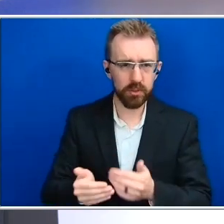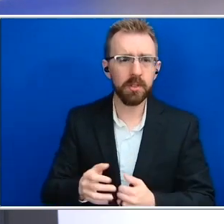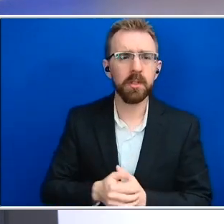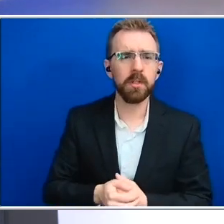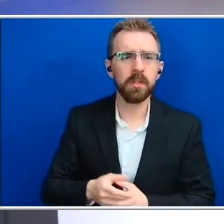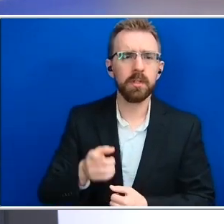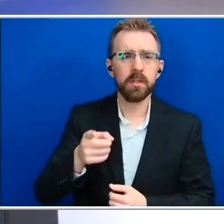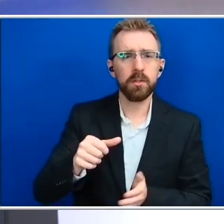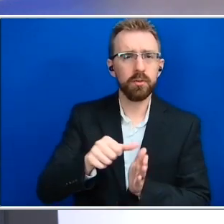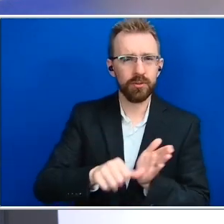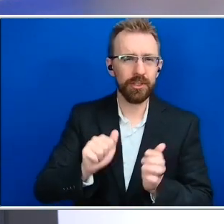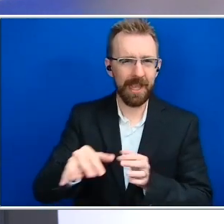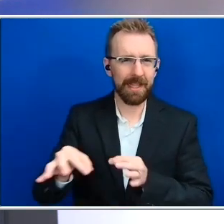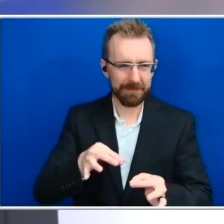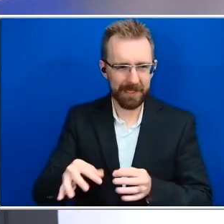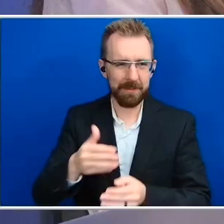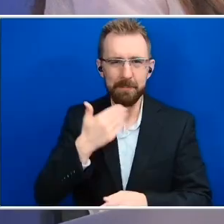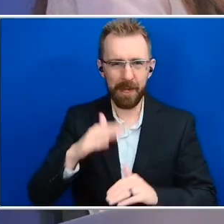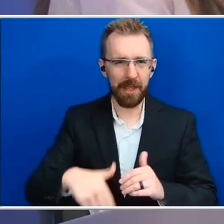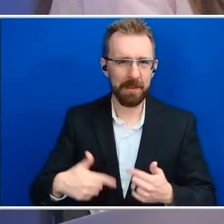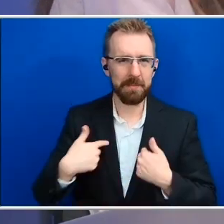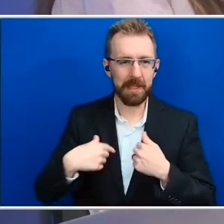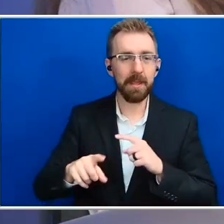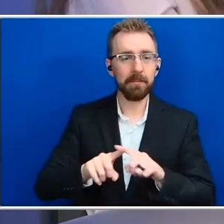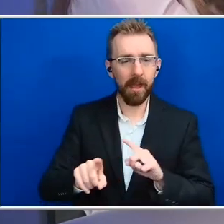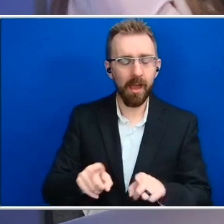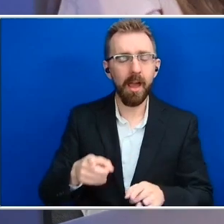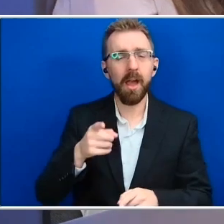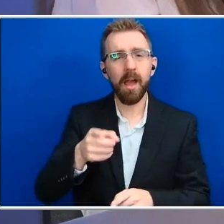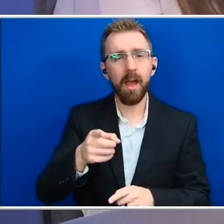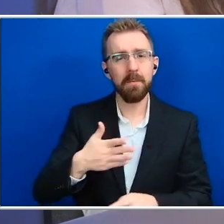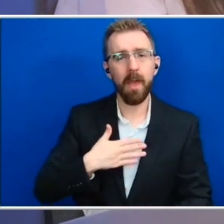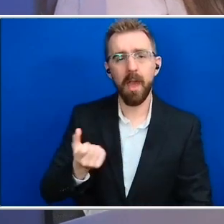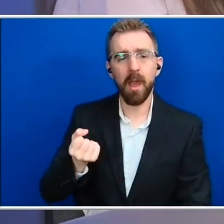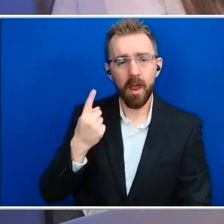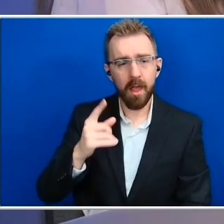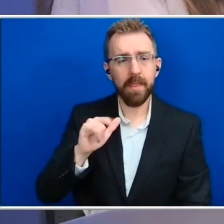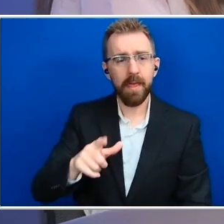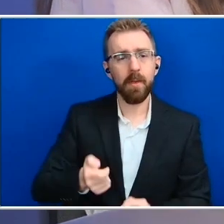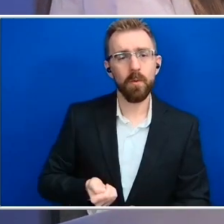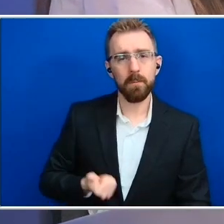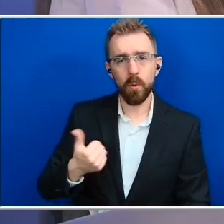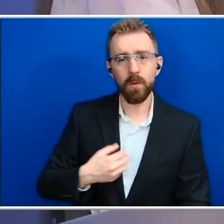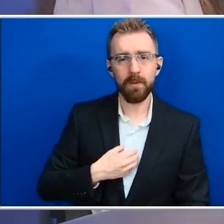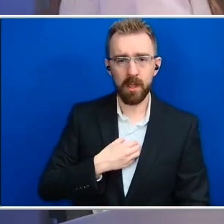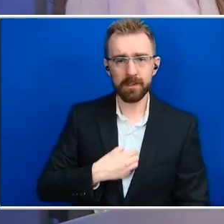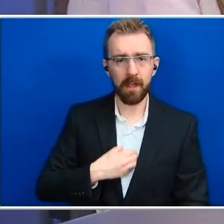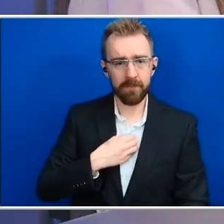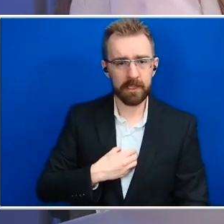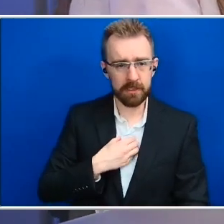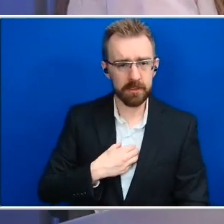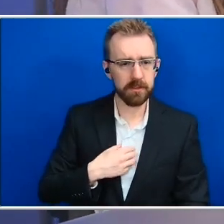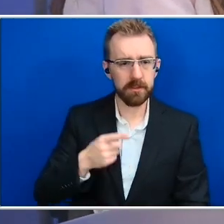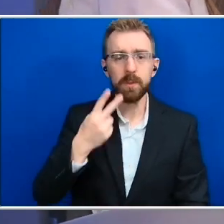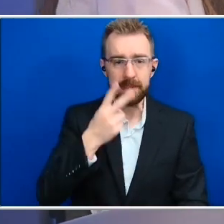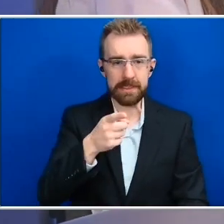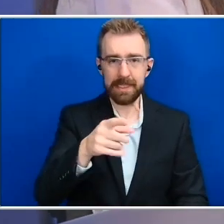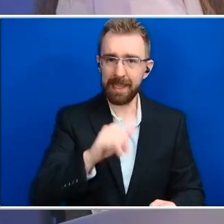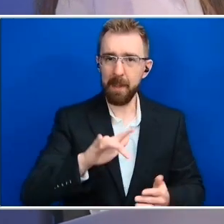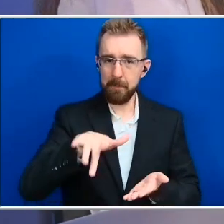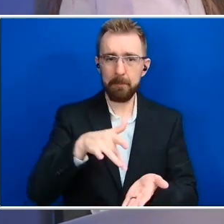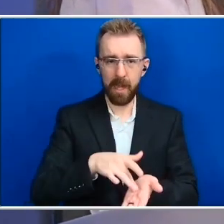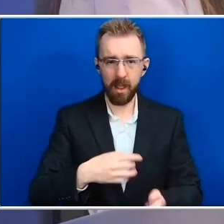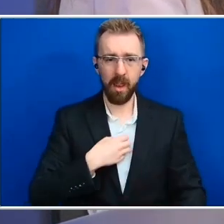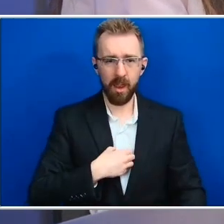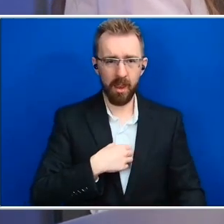better than I do, but my understanding is that they remove the esophagus. Mm-hmm. And that's what we see here in this middle In the panel, middle right? part, yeah. They